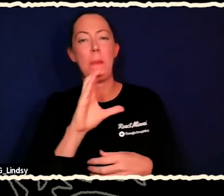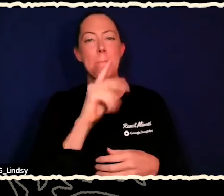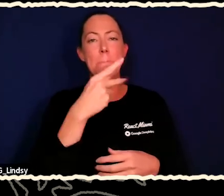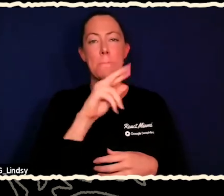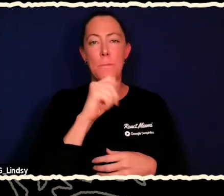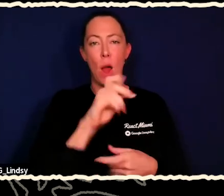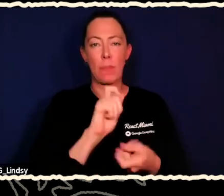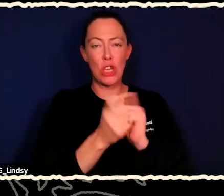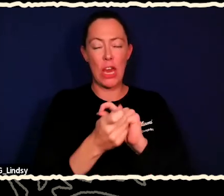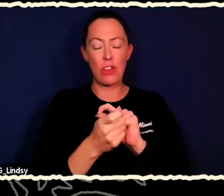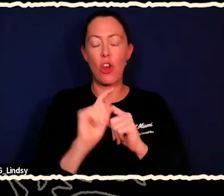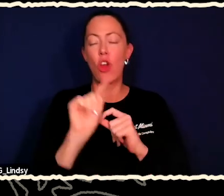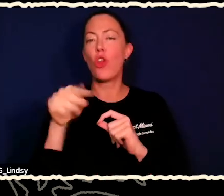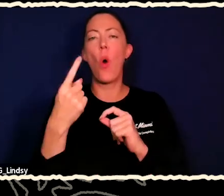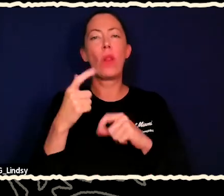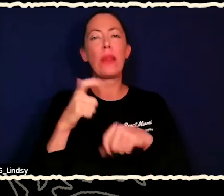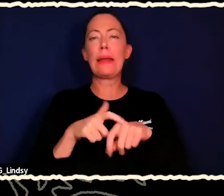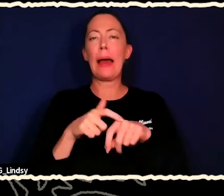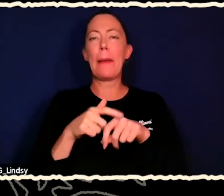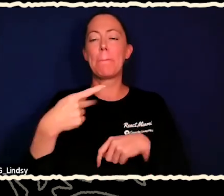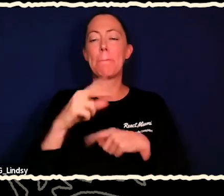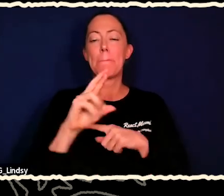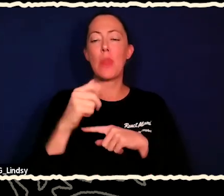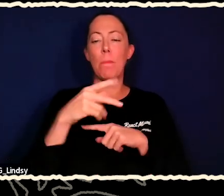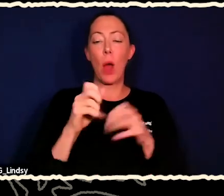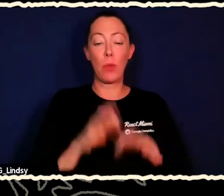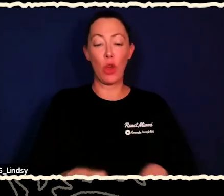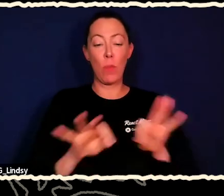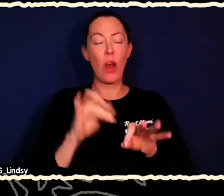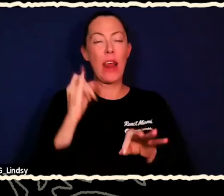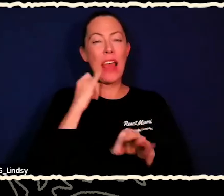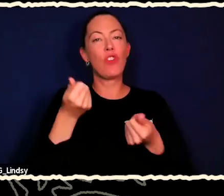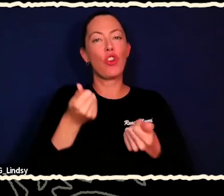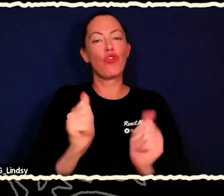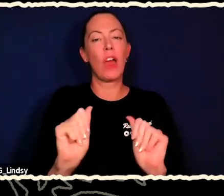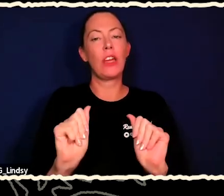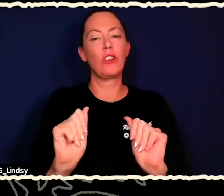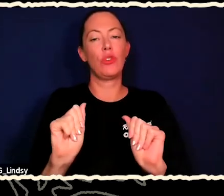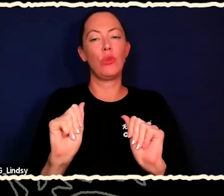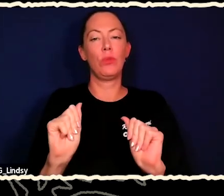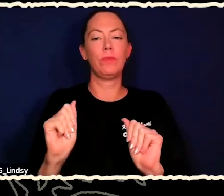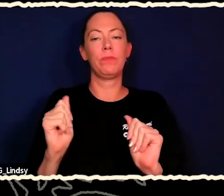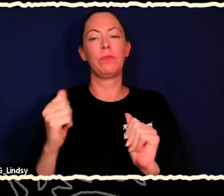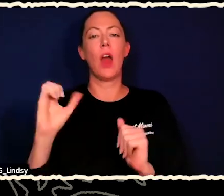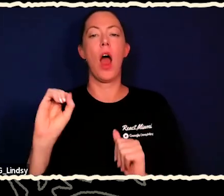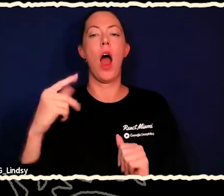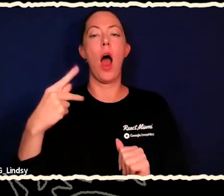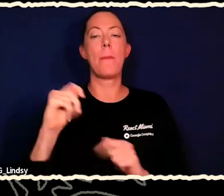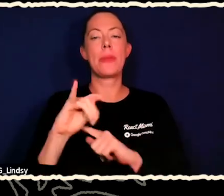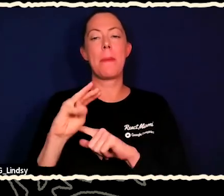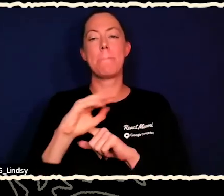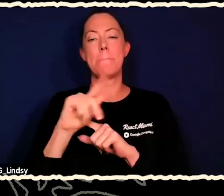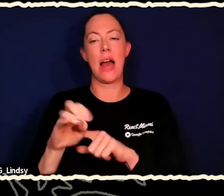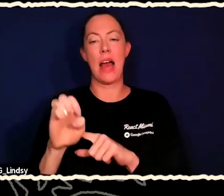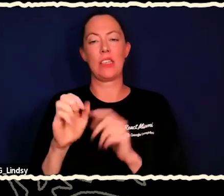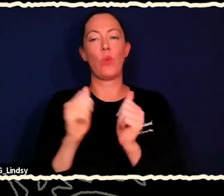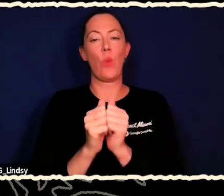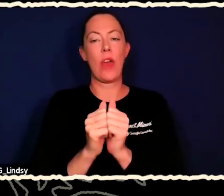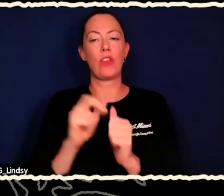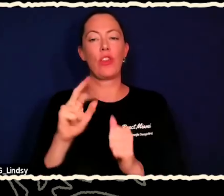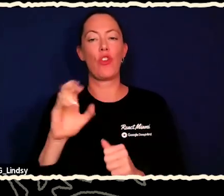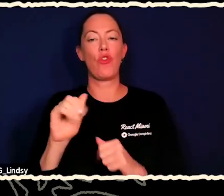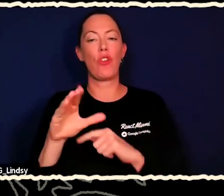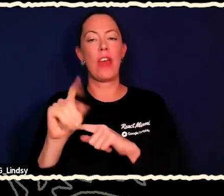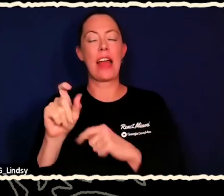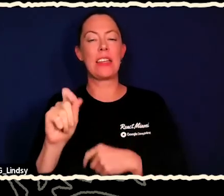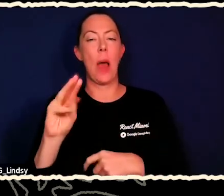props matter is if you're trying to optimize with react.memo. Otherwise, you could pass in the exact same props. It